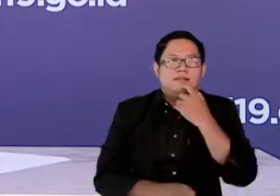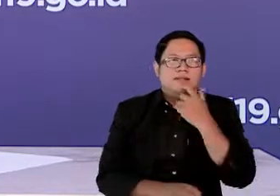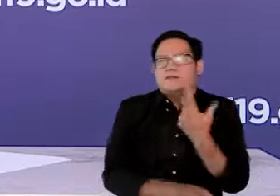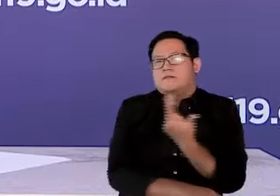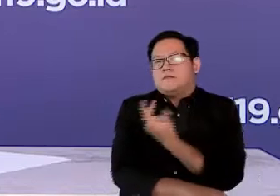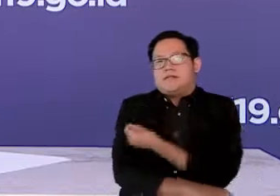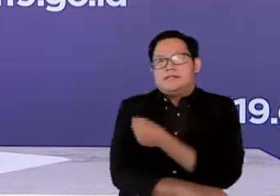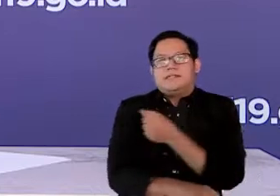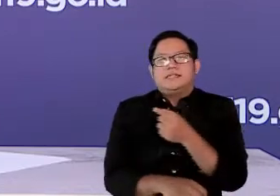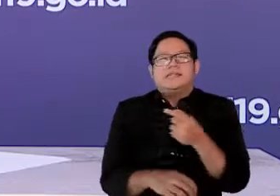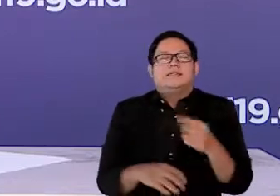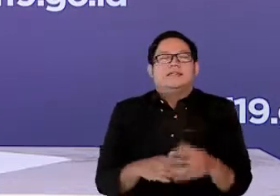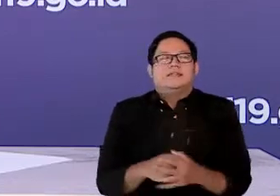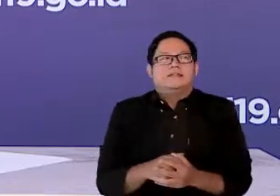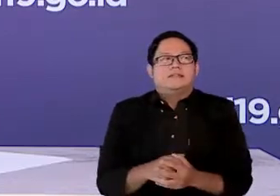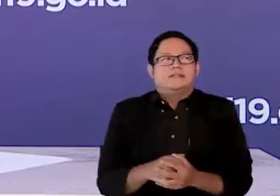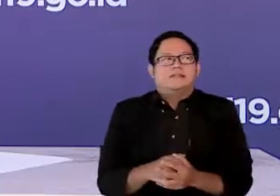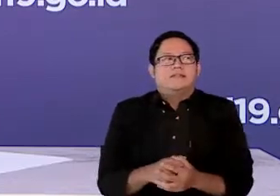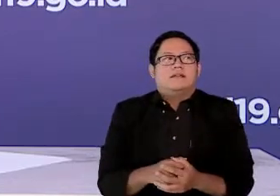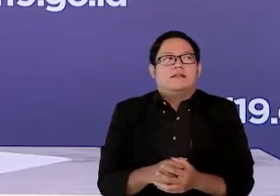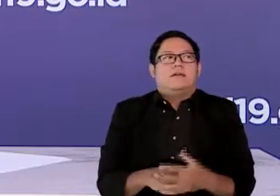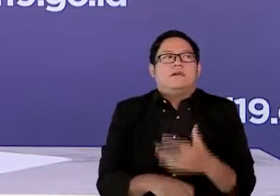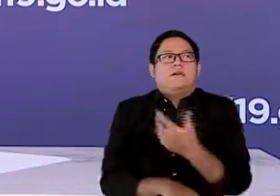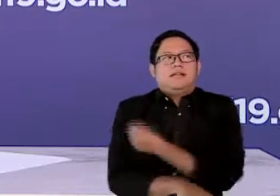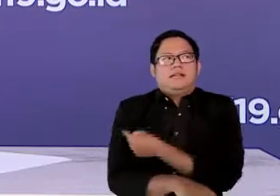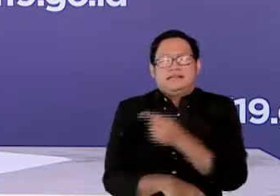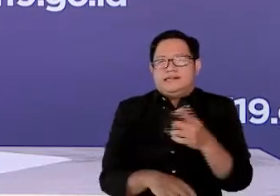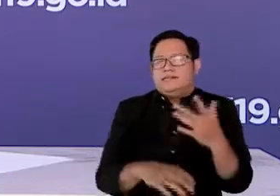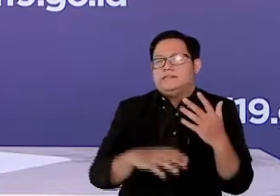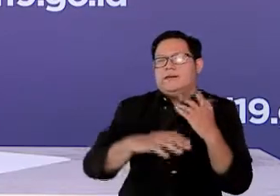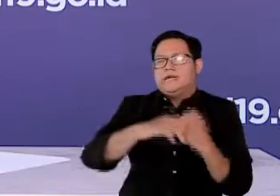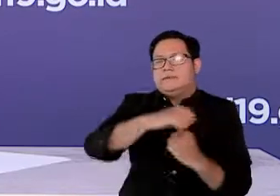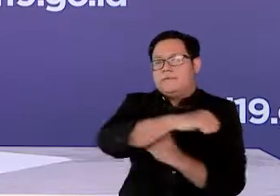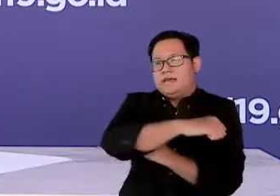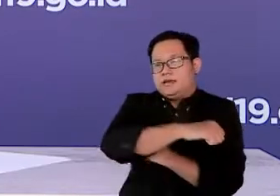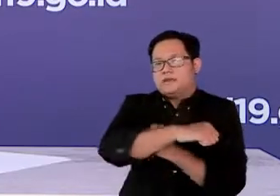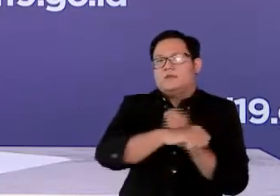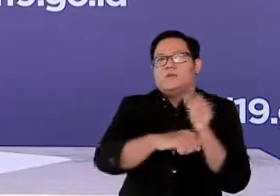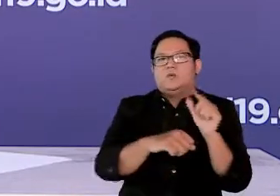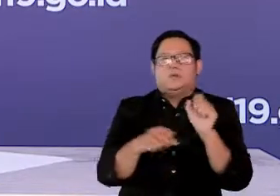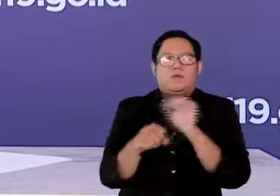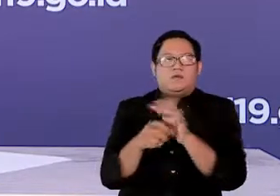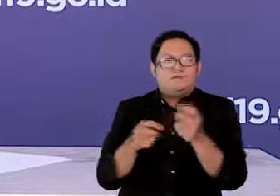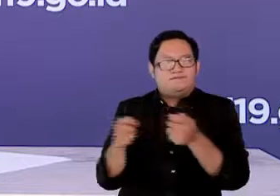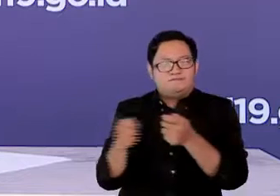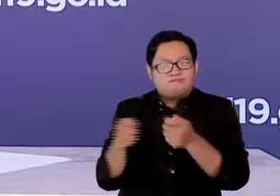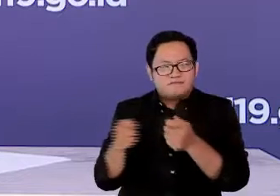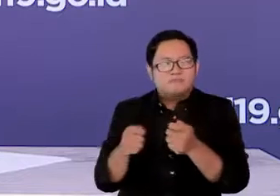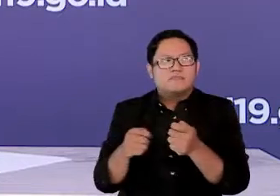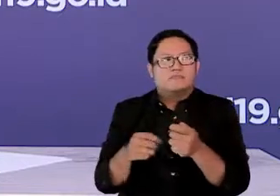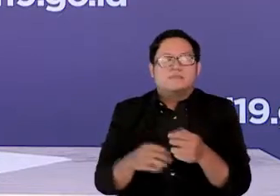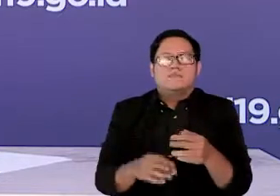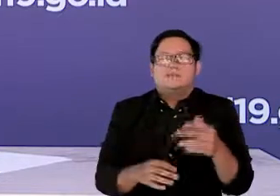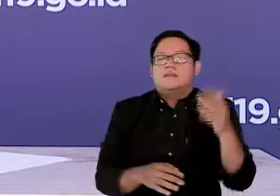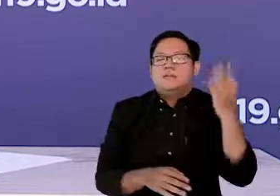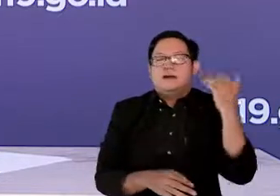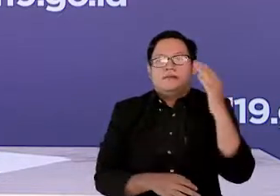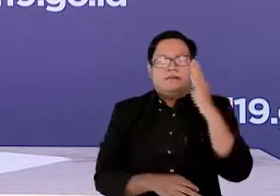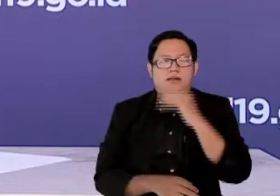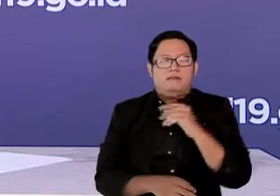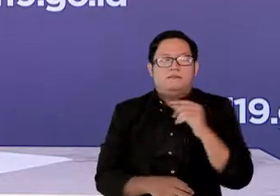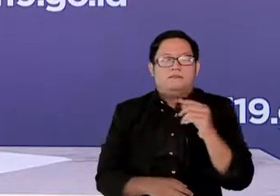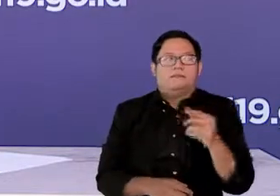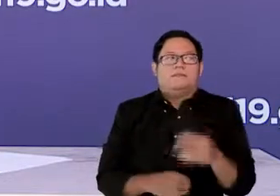the pillars in controlling COVID-19 in Indonesia, last night, the central government at the command of the President officially